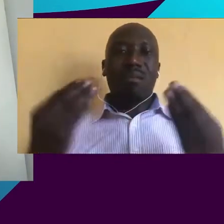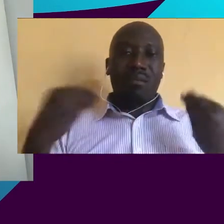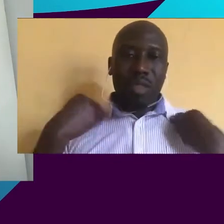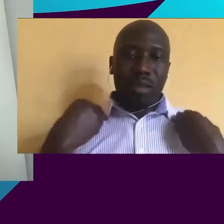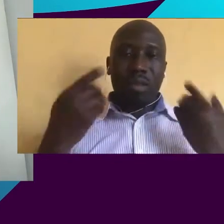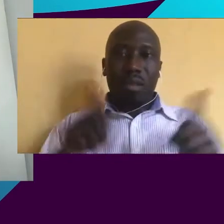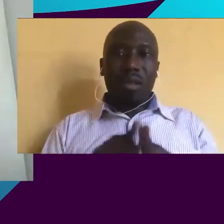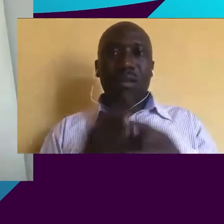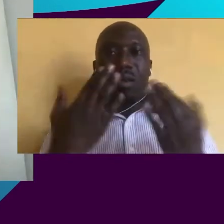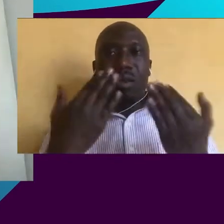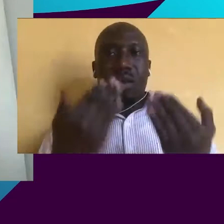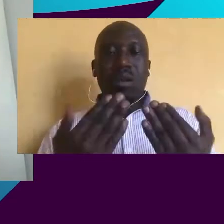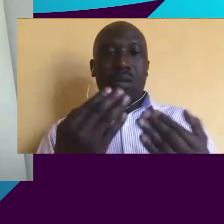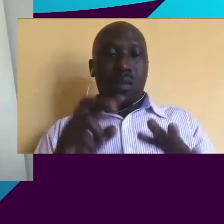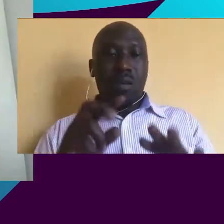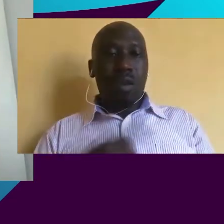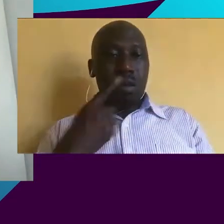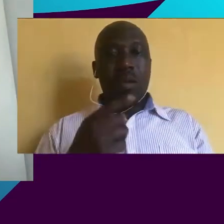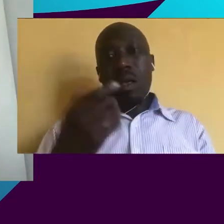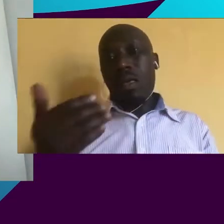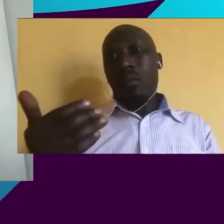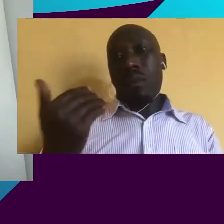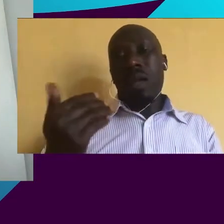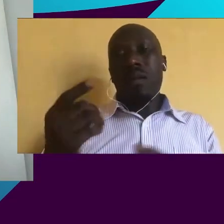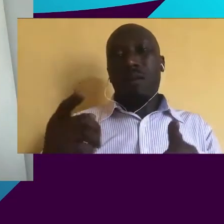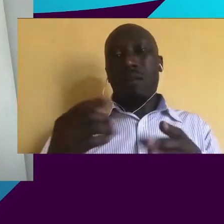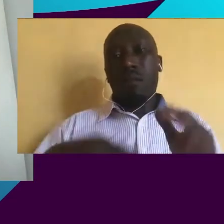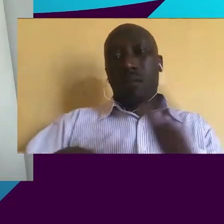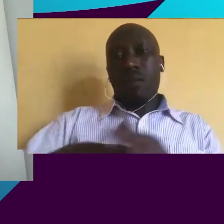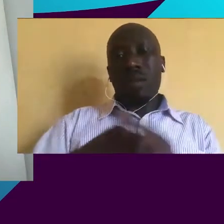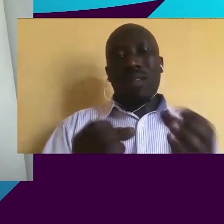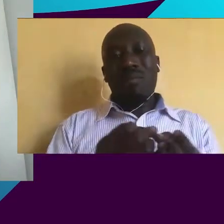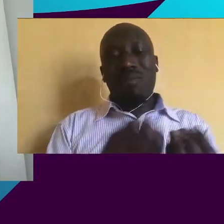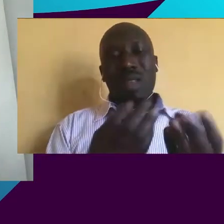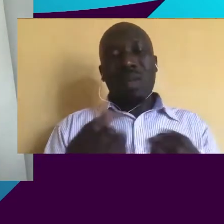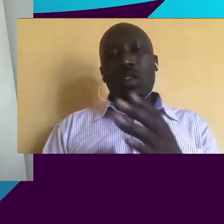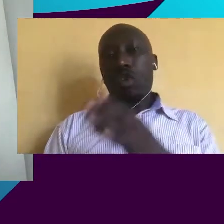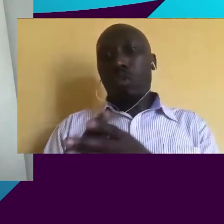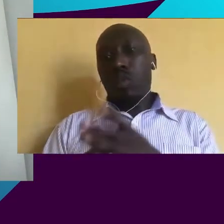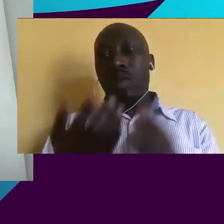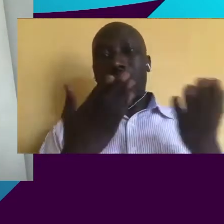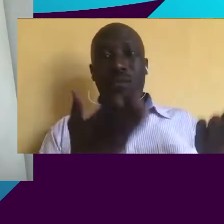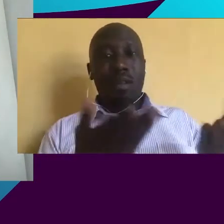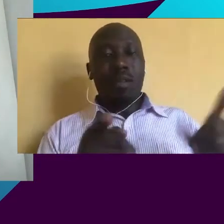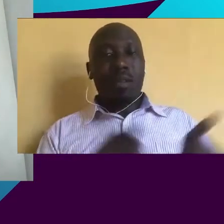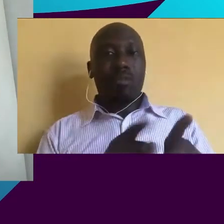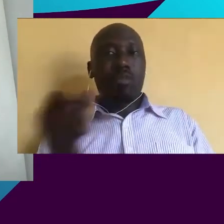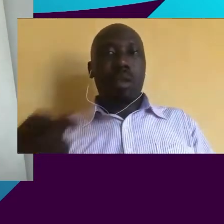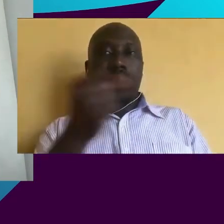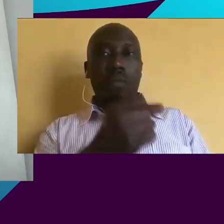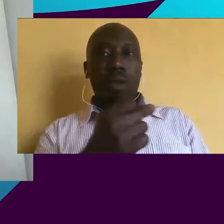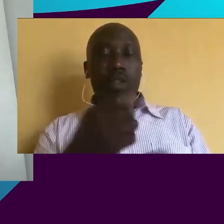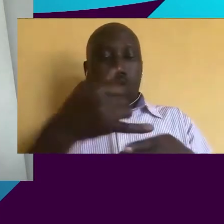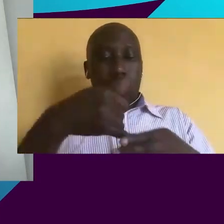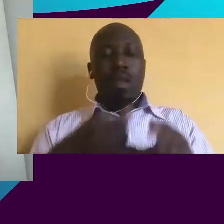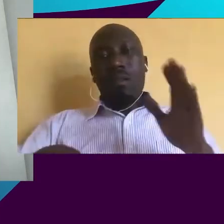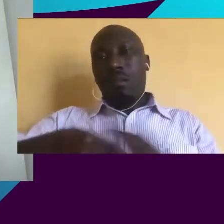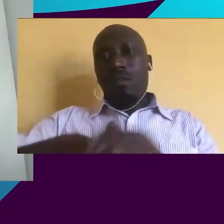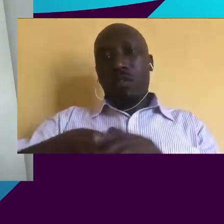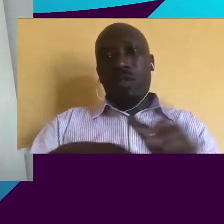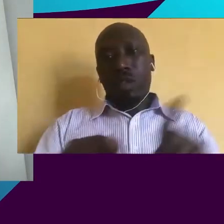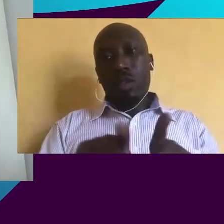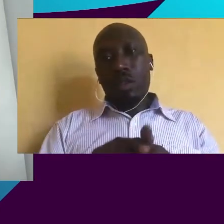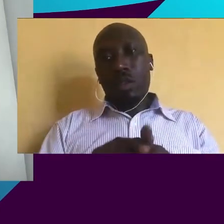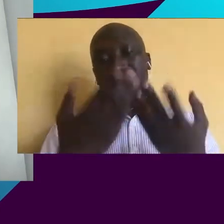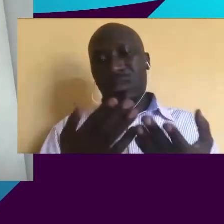you look back at football, there are so many opportunities available to be employed within football. That doesn't necessarily mean you're